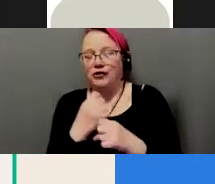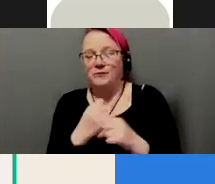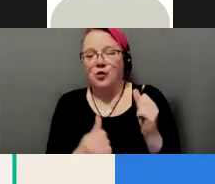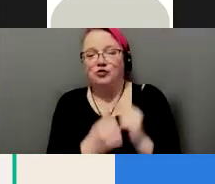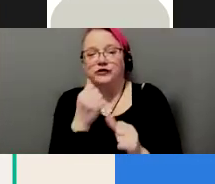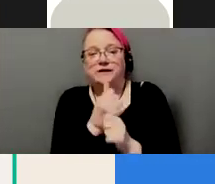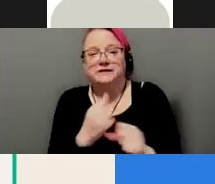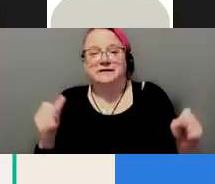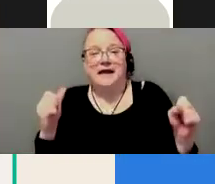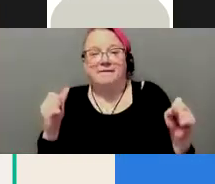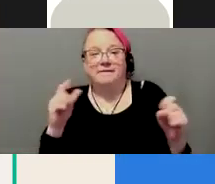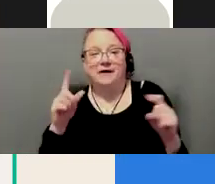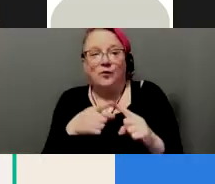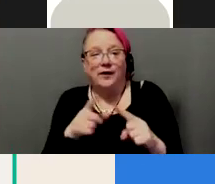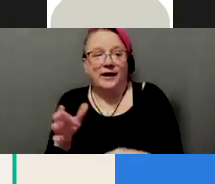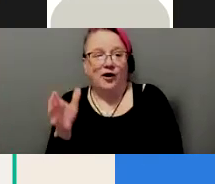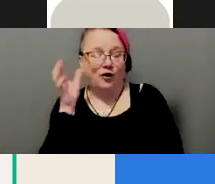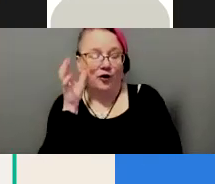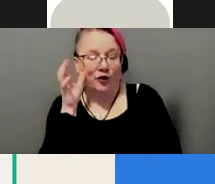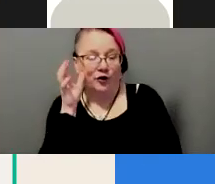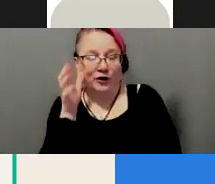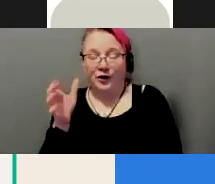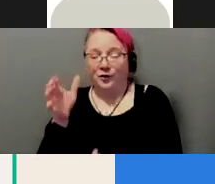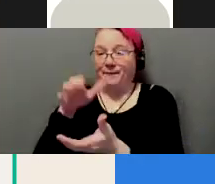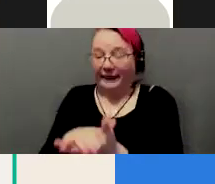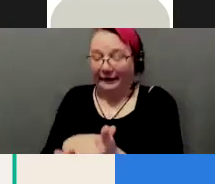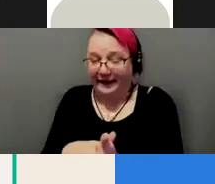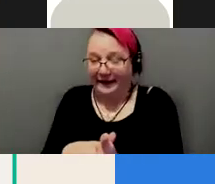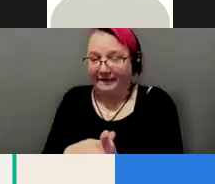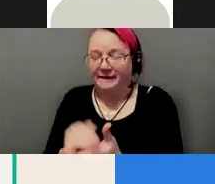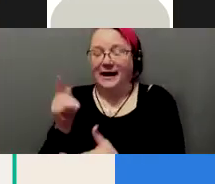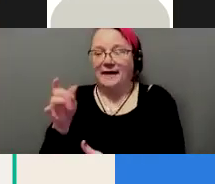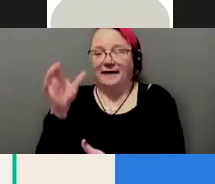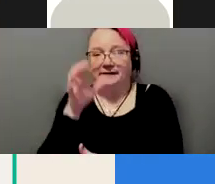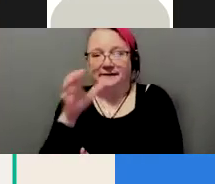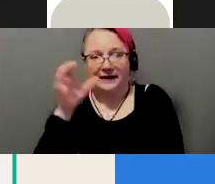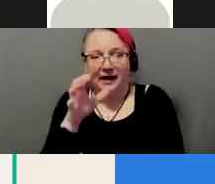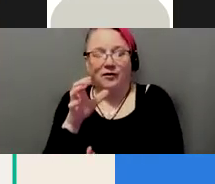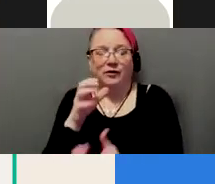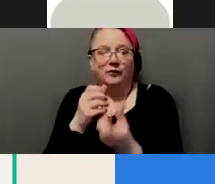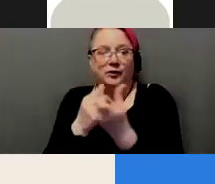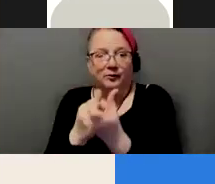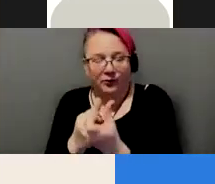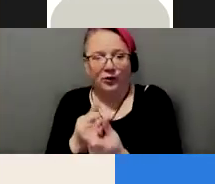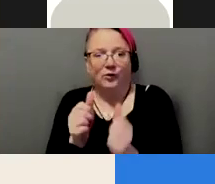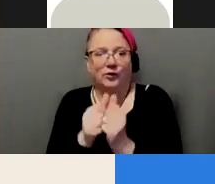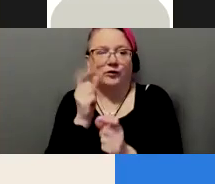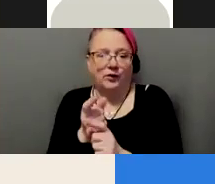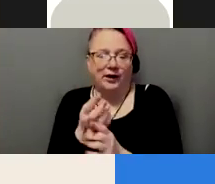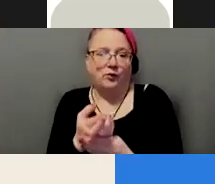they are believed, and when we stay calm and seek out the right information, the right resources.